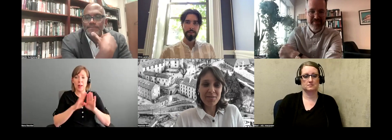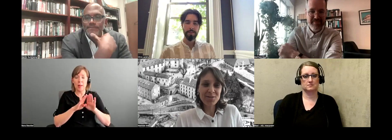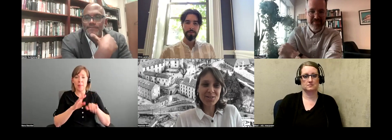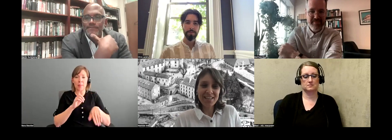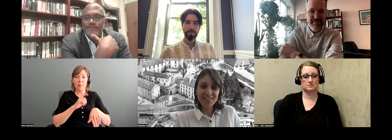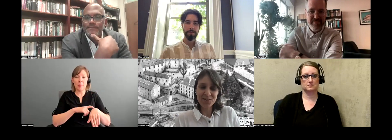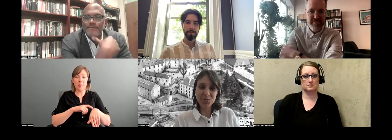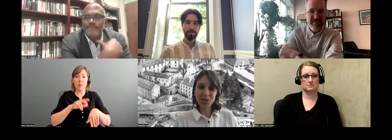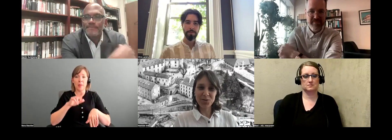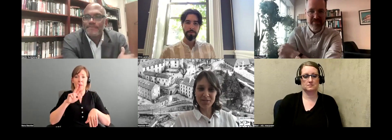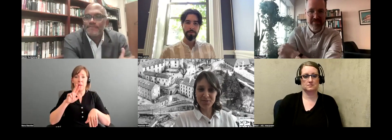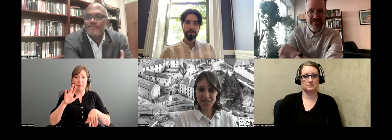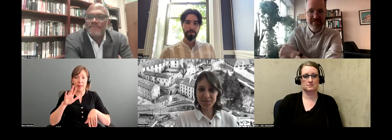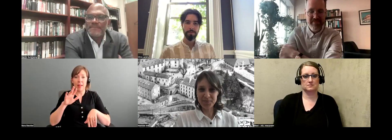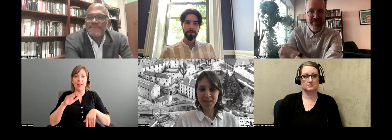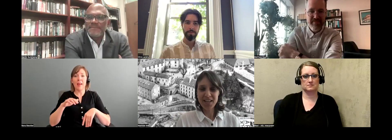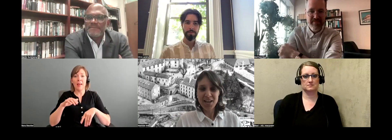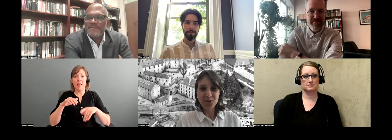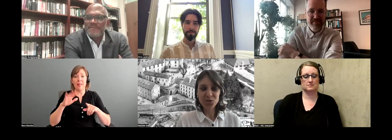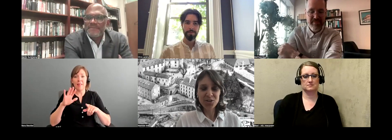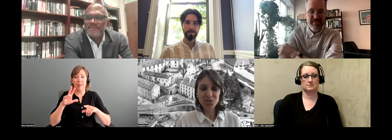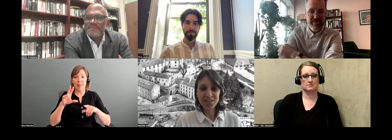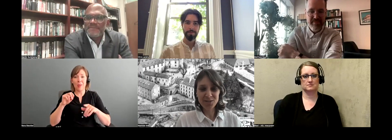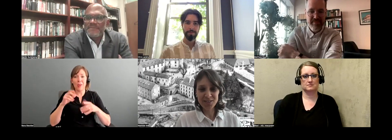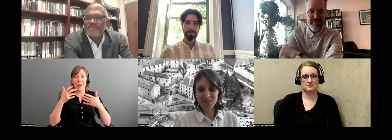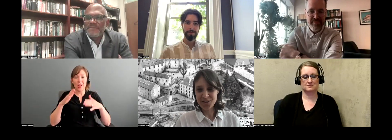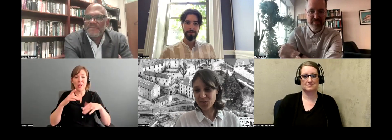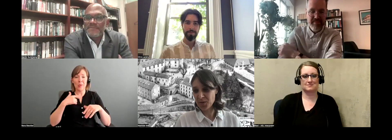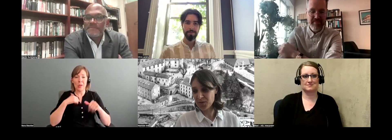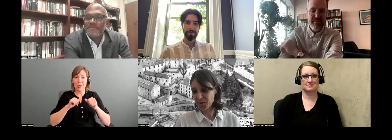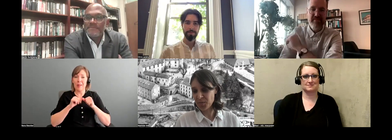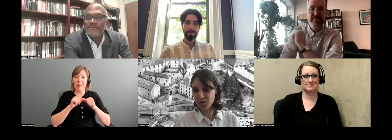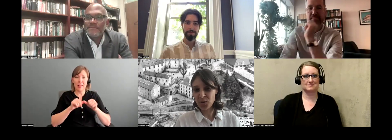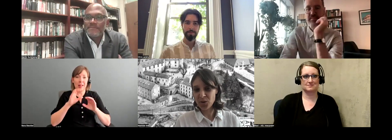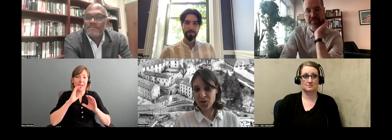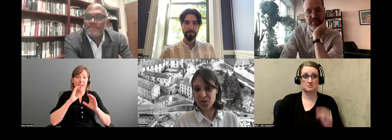already 5:30. I know we could have continued this conversation for so much longer.